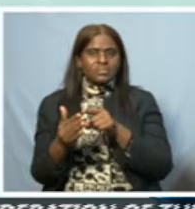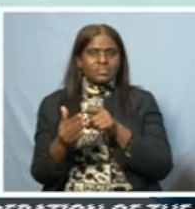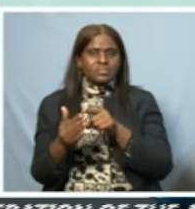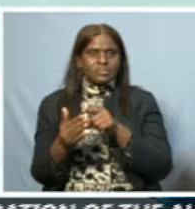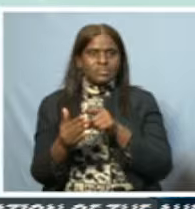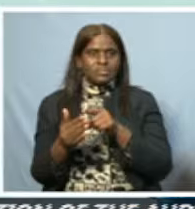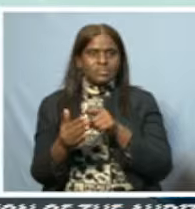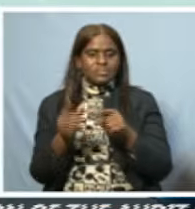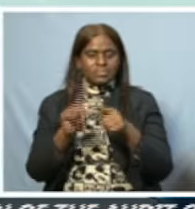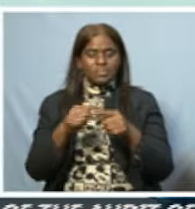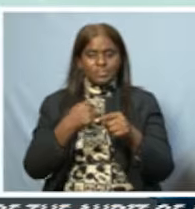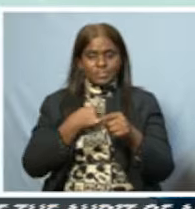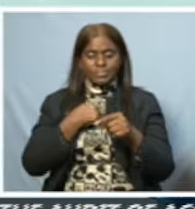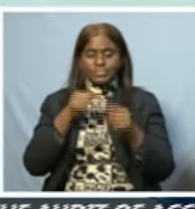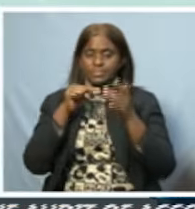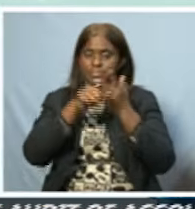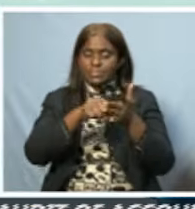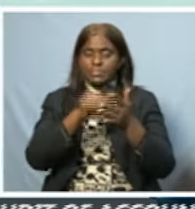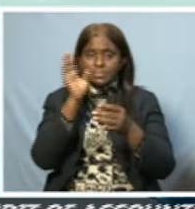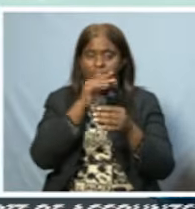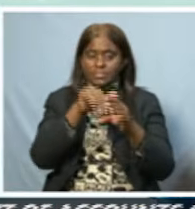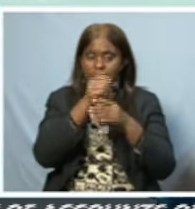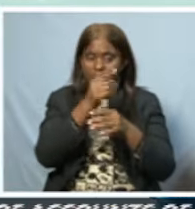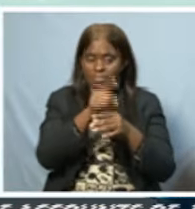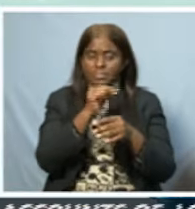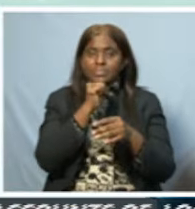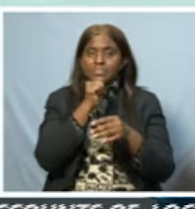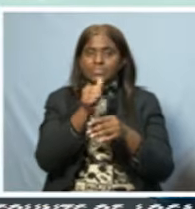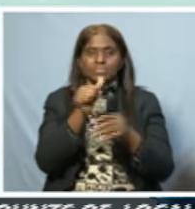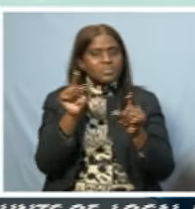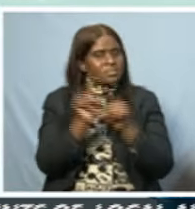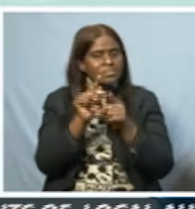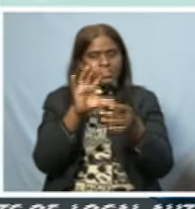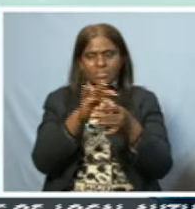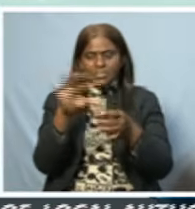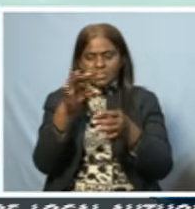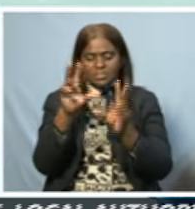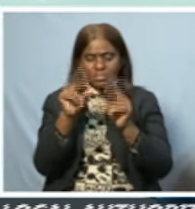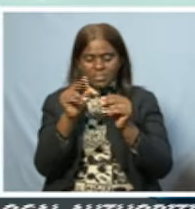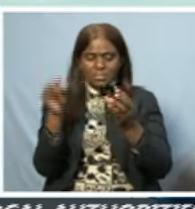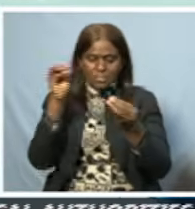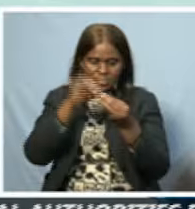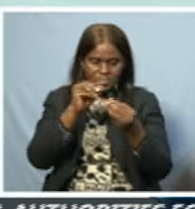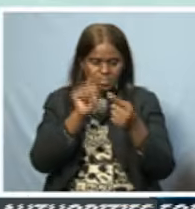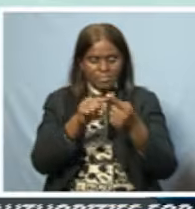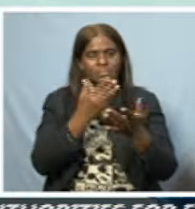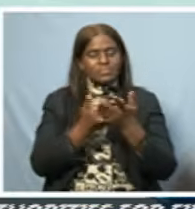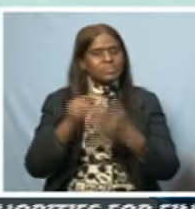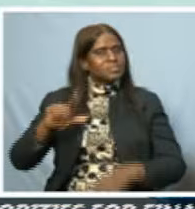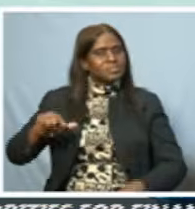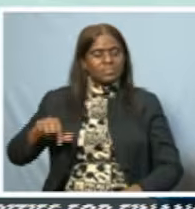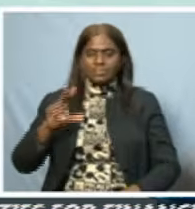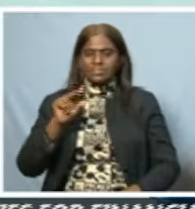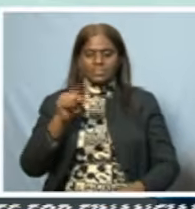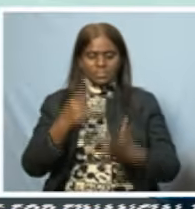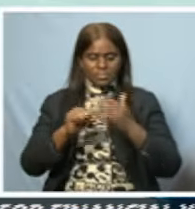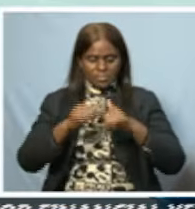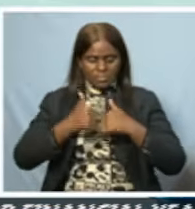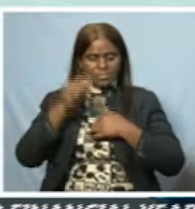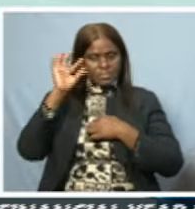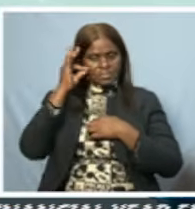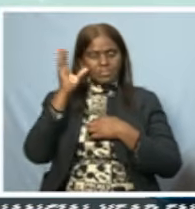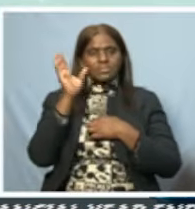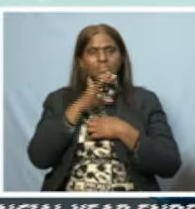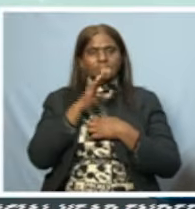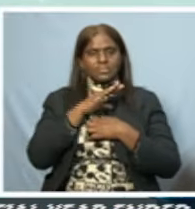needed, and that saving our as well as matters in time, which surrounding procurement. The dumping site, all